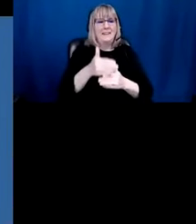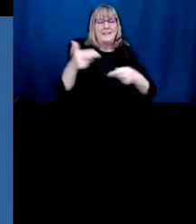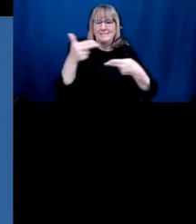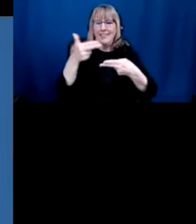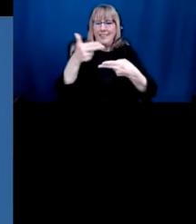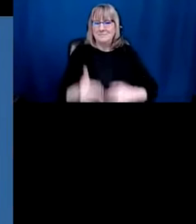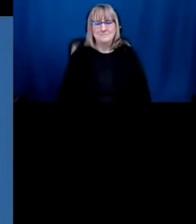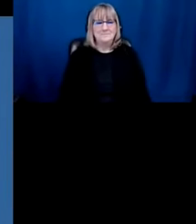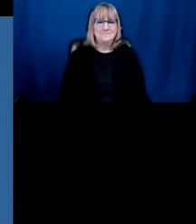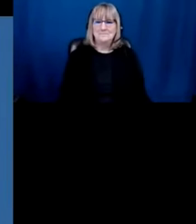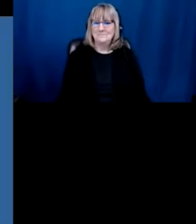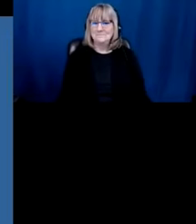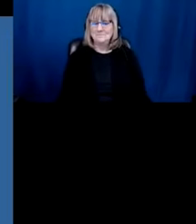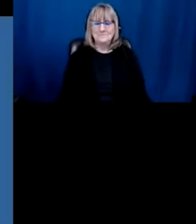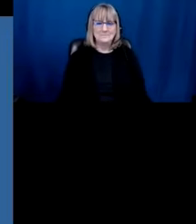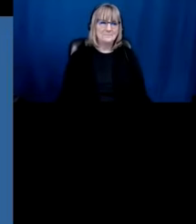proporcionaron refugio a